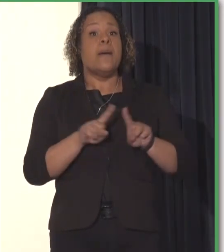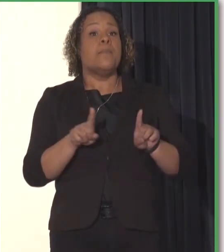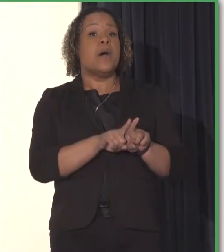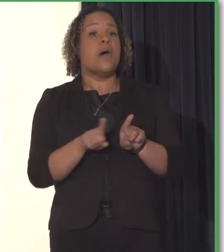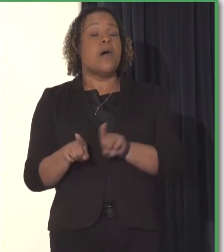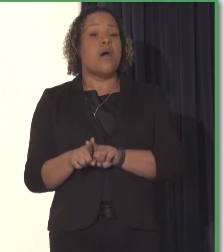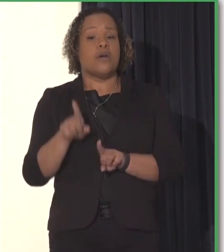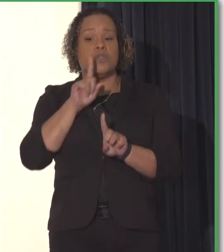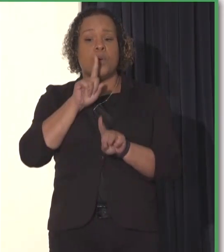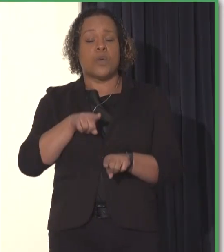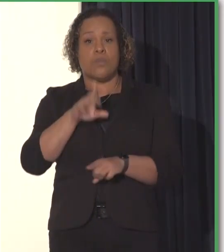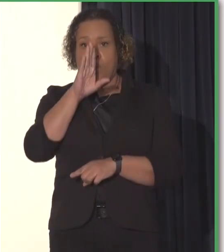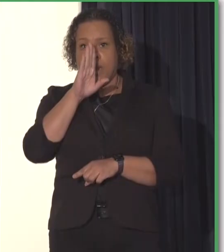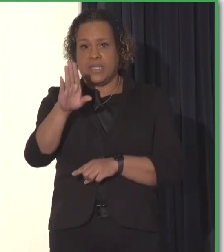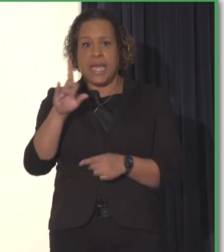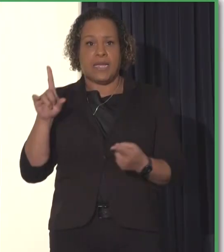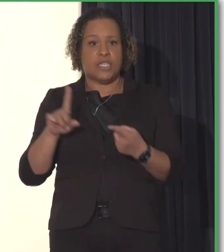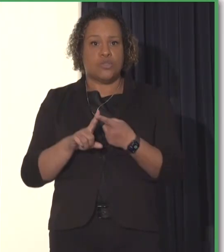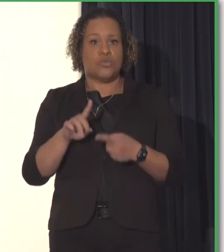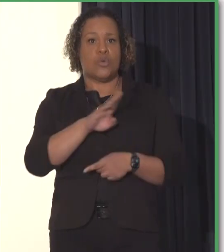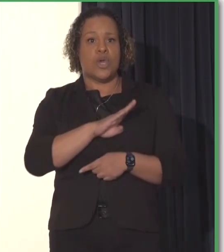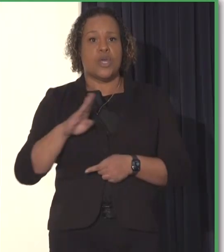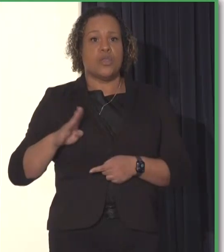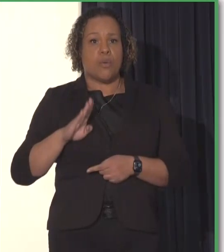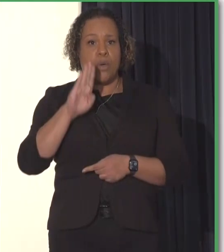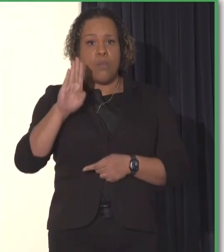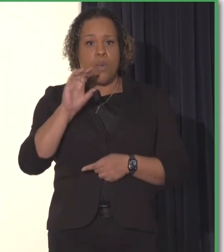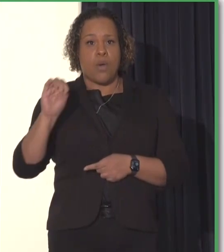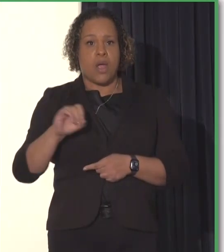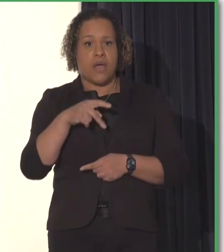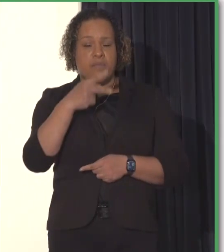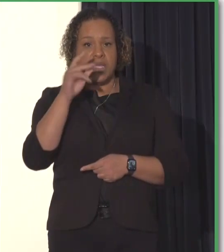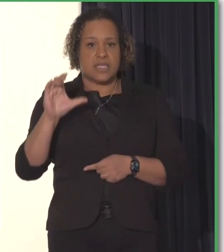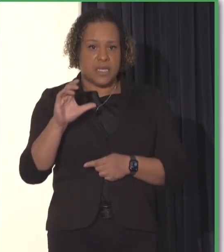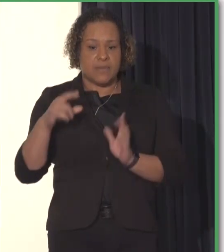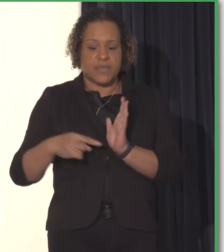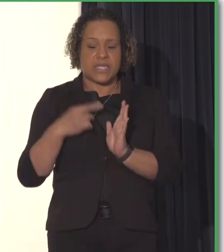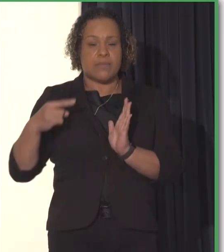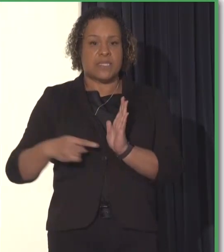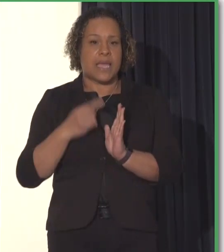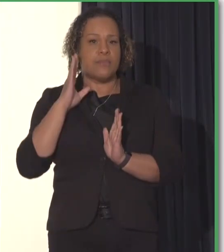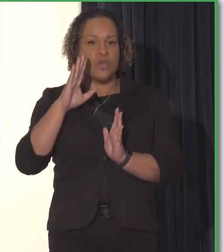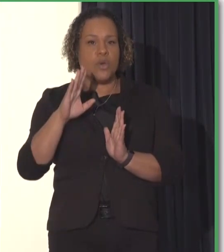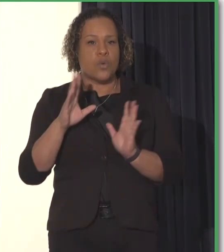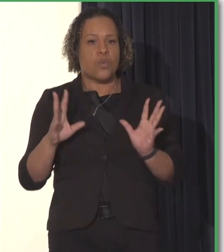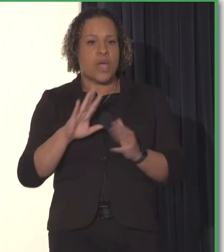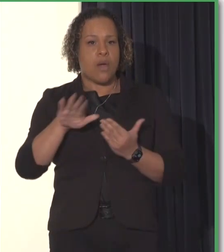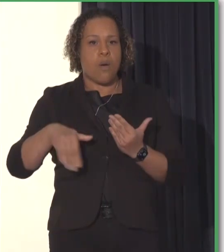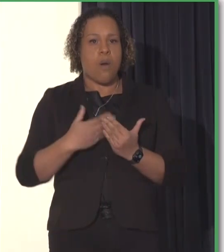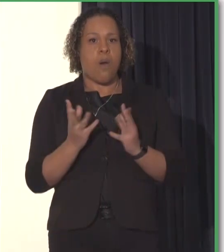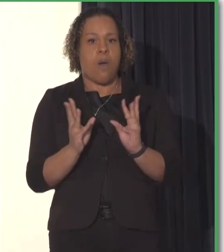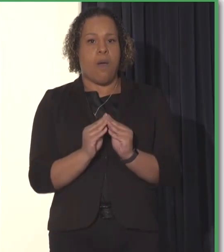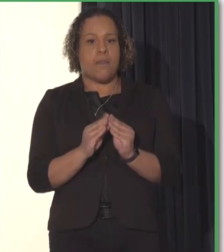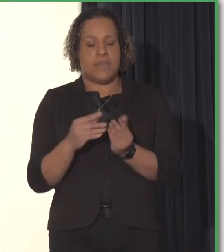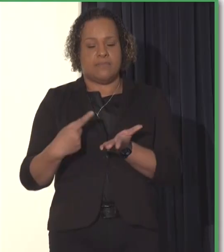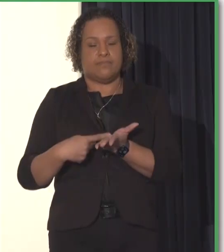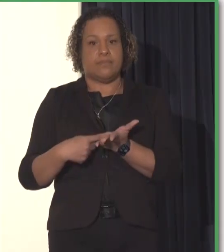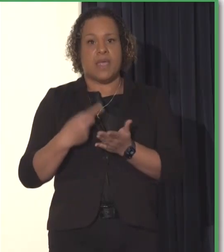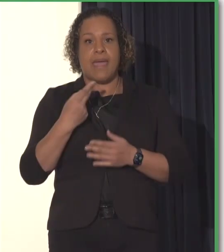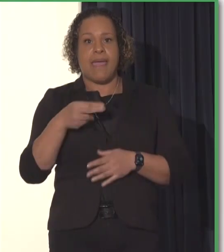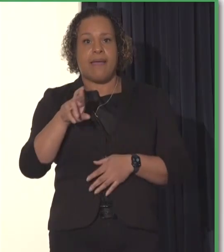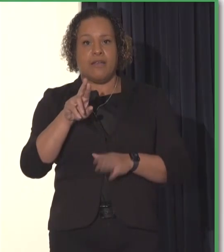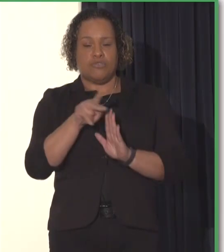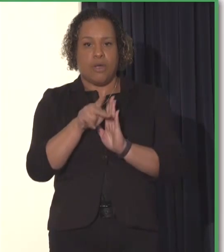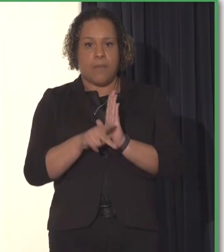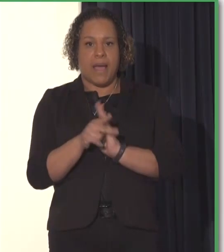directly to the Board of Police Commissioners. And from time to time, we'll meet jointly on the HR policies and